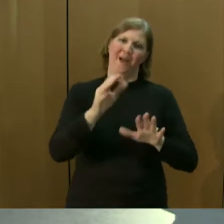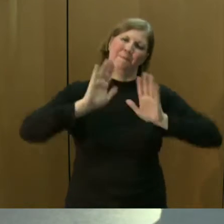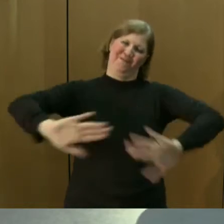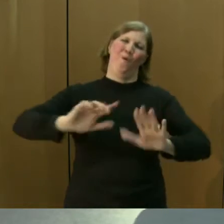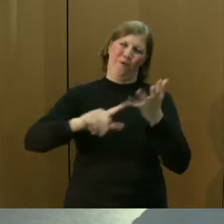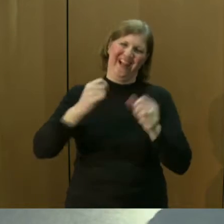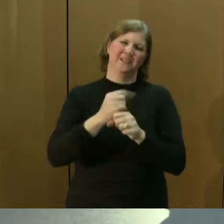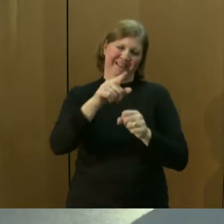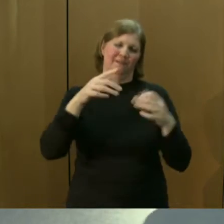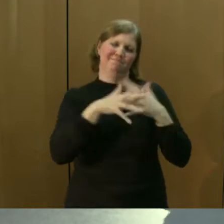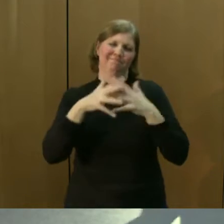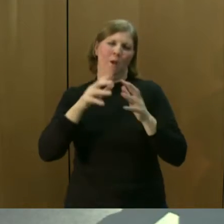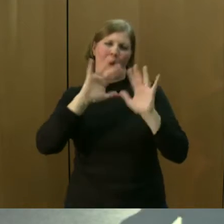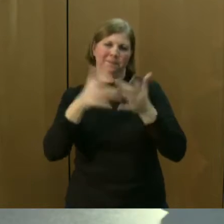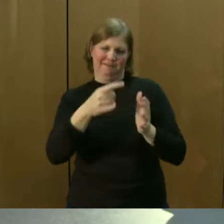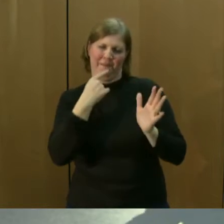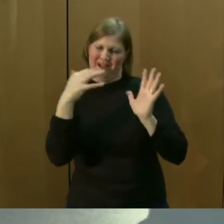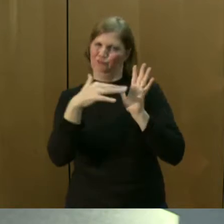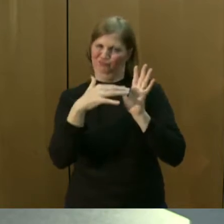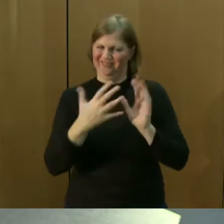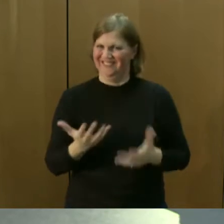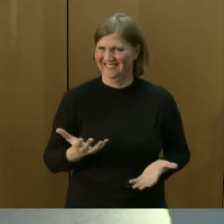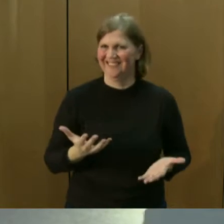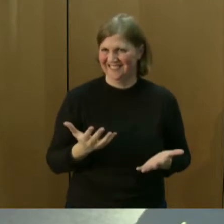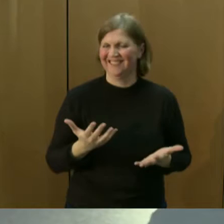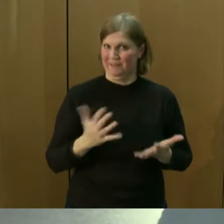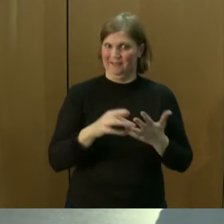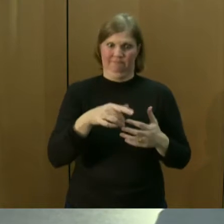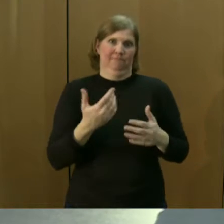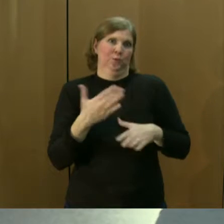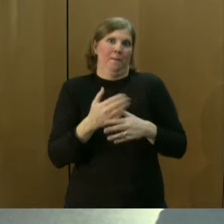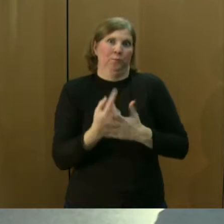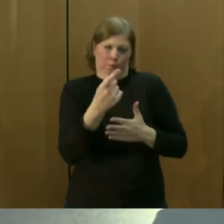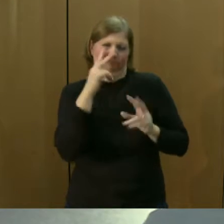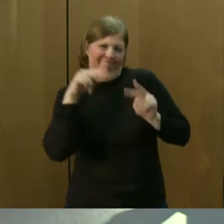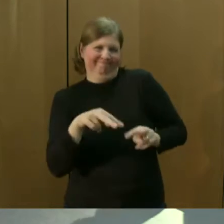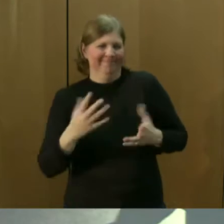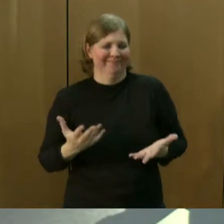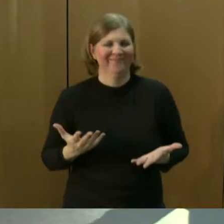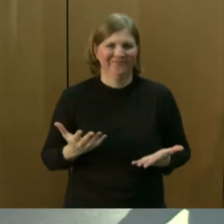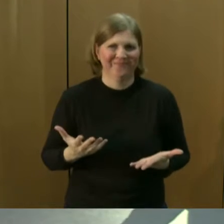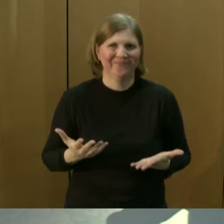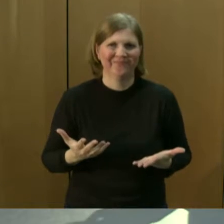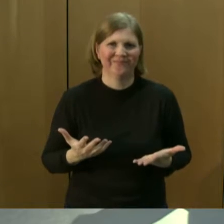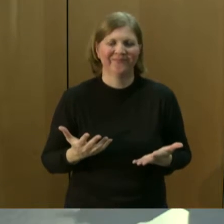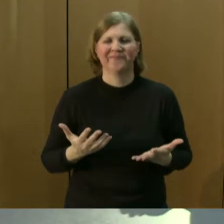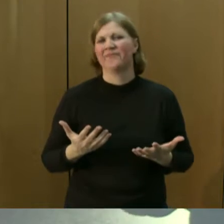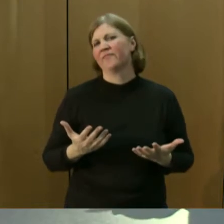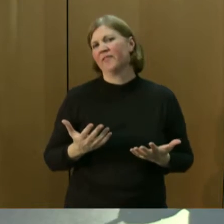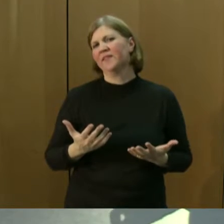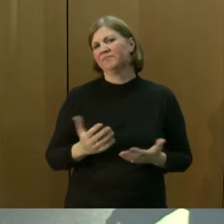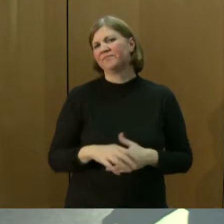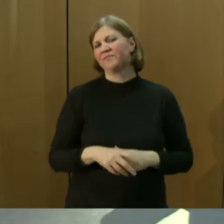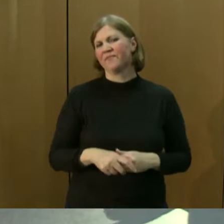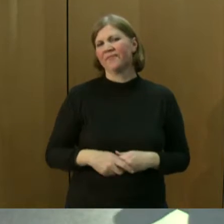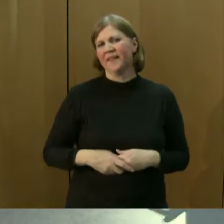venues advertise those opportunities through us. Otherwise, it's about keeping an eye out and stuff. Creative Scotland opportunities site is good for that